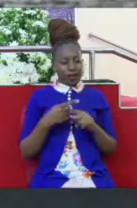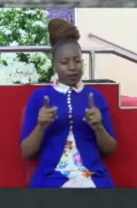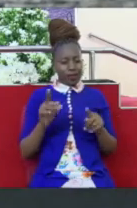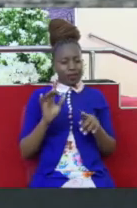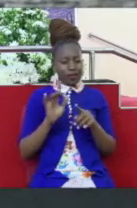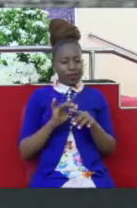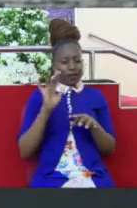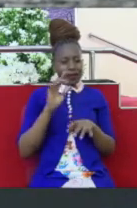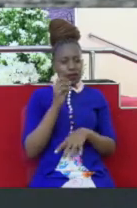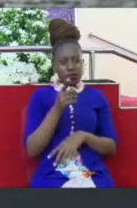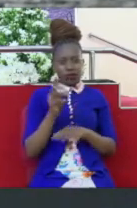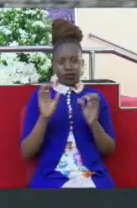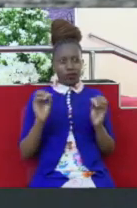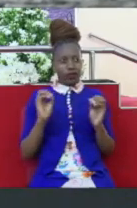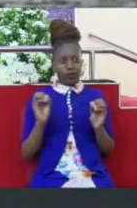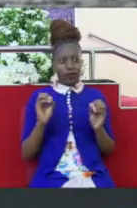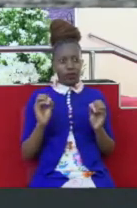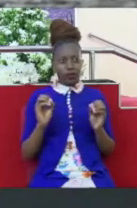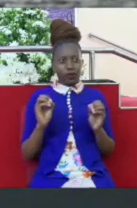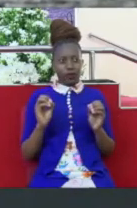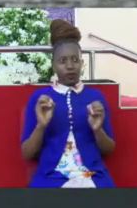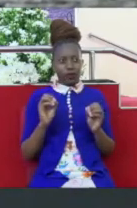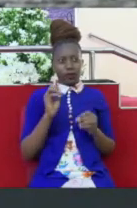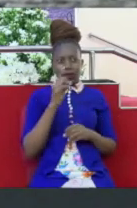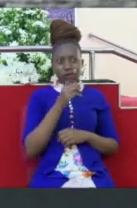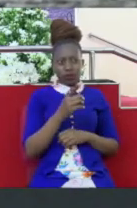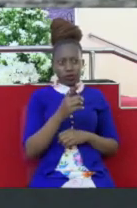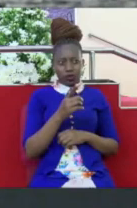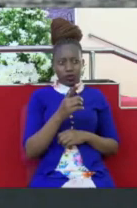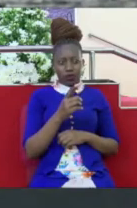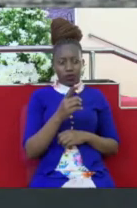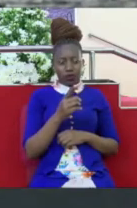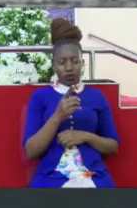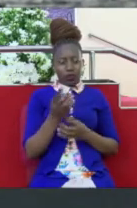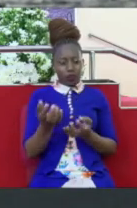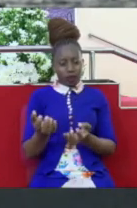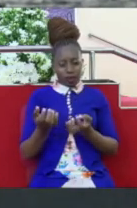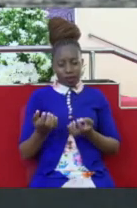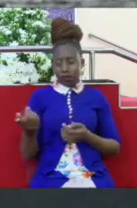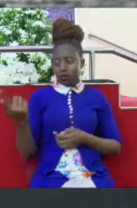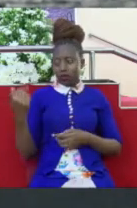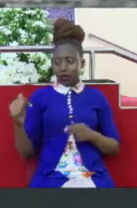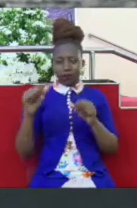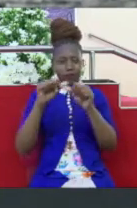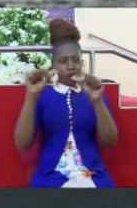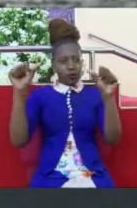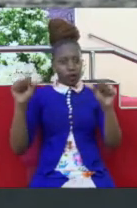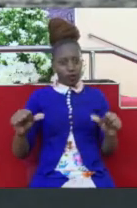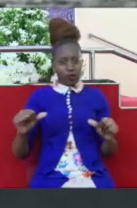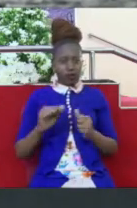ama haushughuliki nayo, you need to come to the altar, lazima uje katika madhabahu, and you need to say, God, take